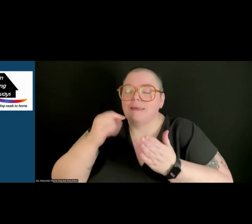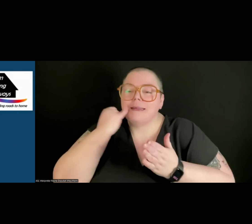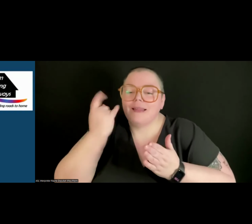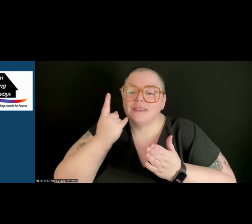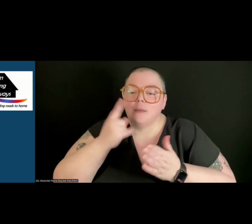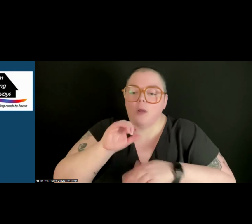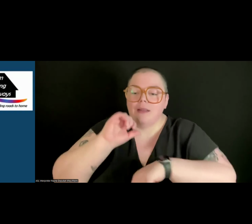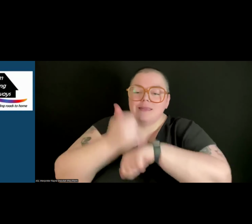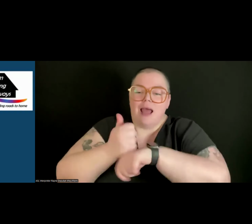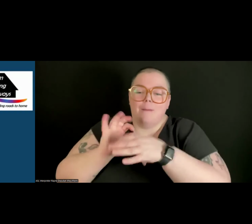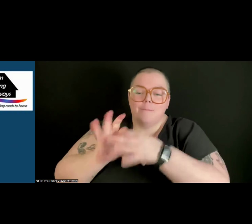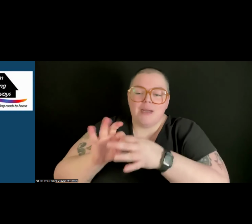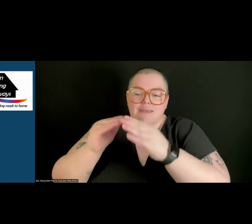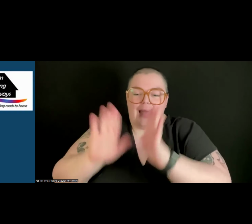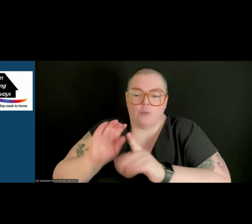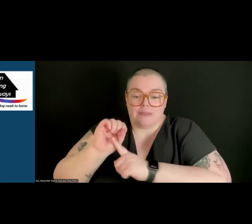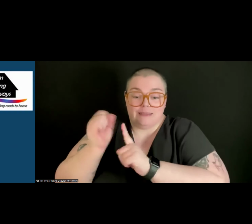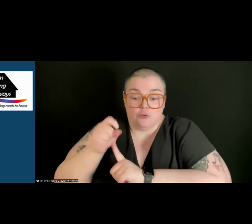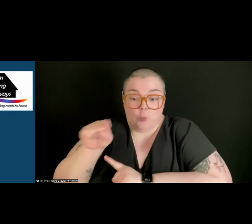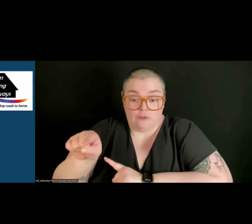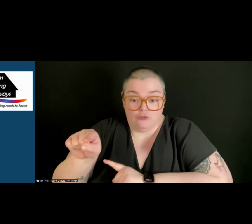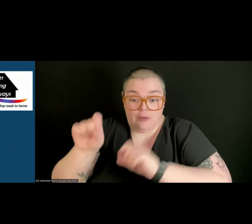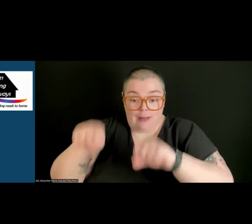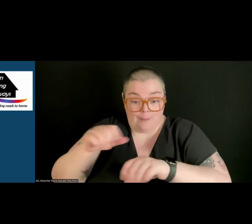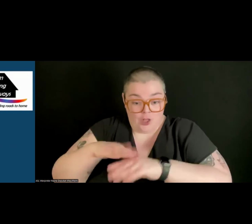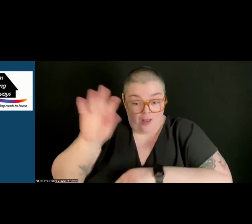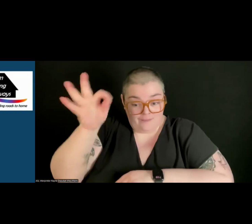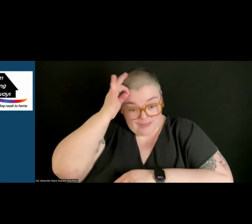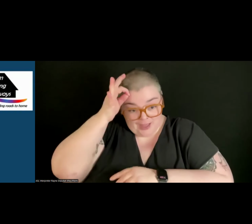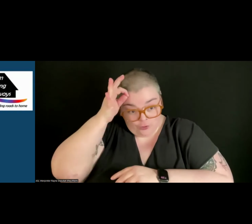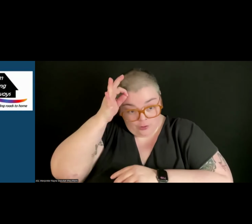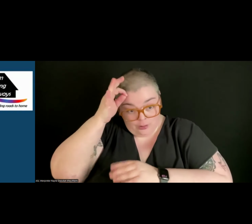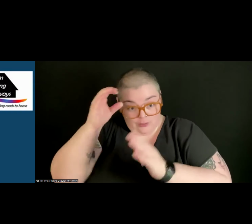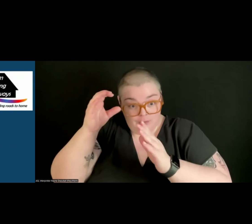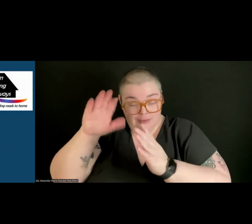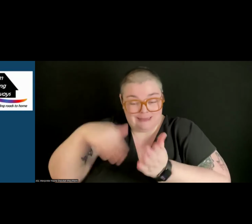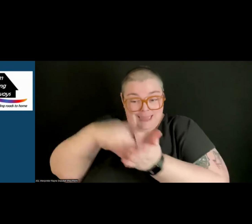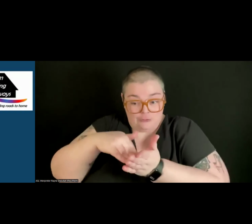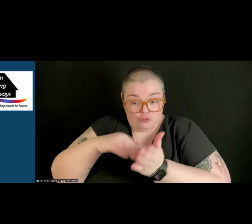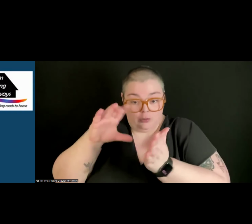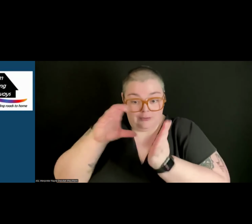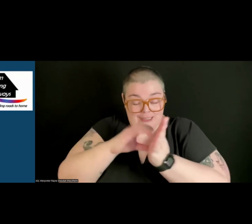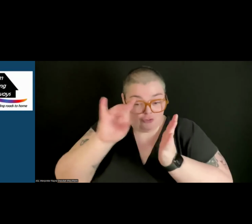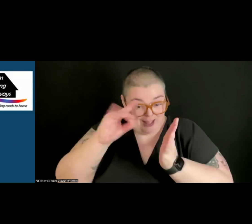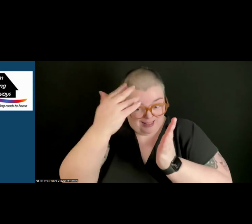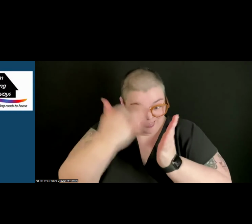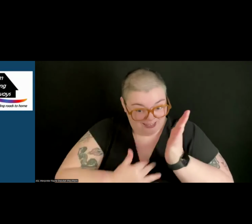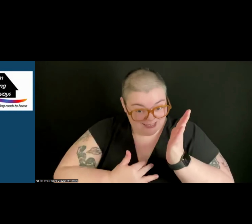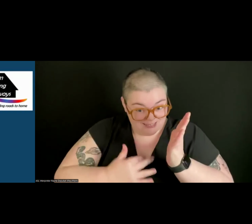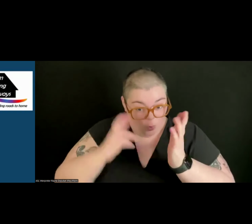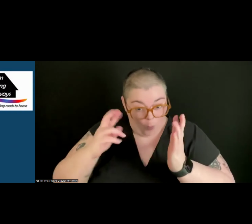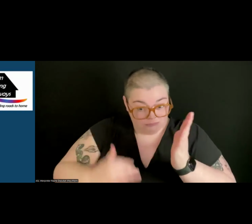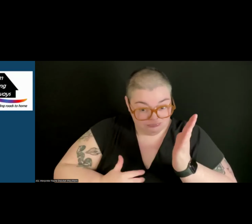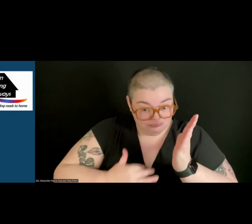housing situation, can they be on the federal Section 8 or the federal centralized Section 8 wait list in hopes of eventually